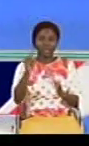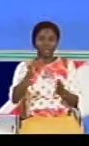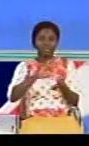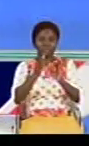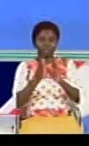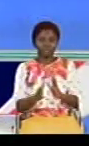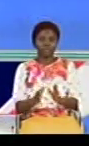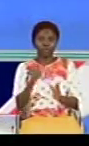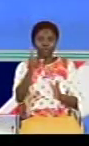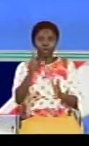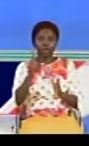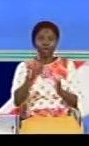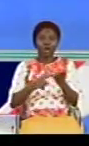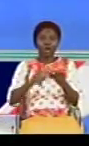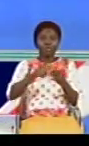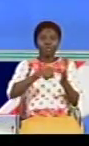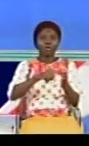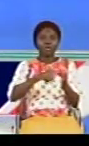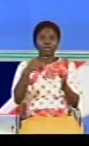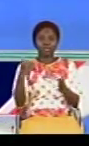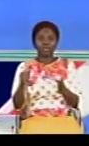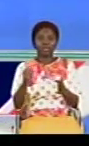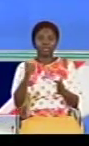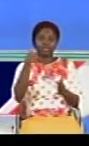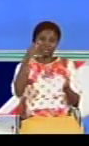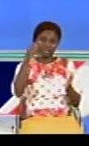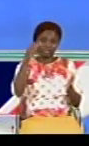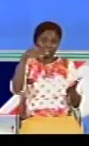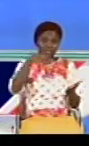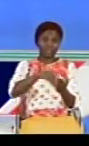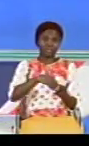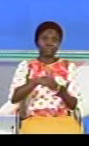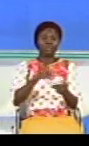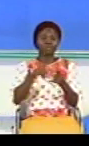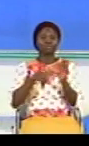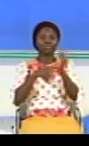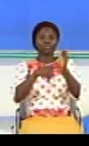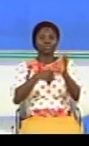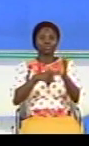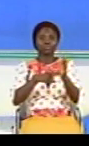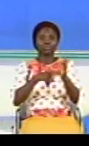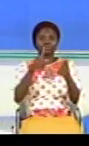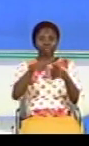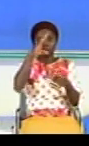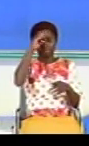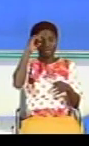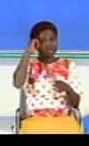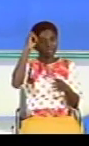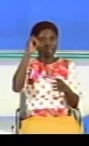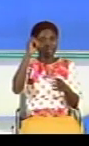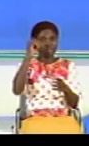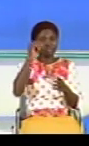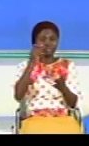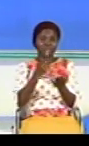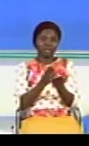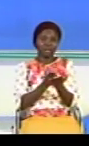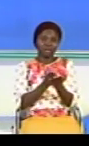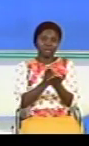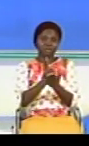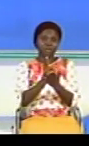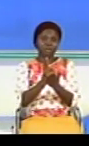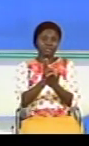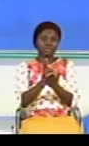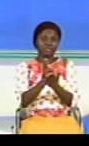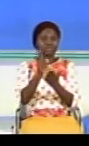to show unto man his uprightness. You know, if there's no interpreter in our lives,